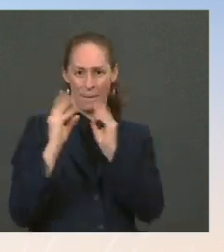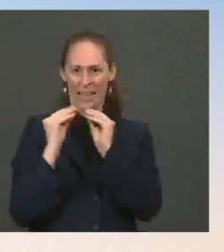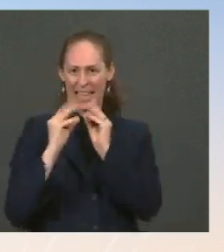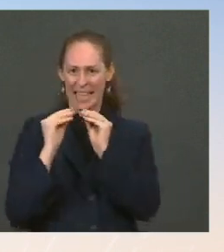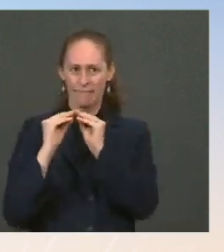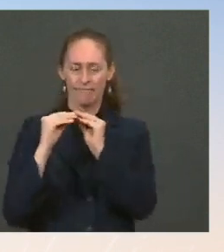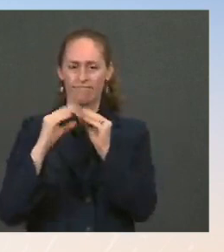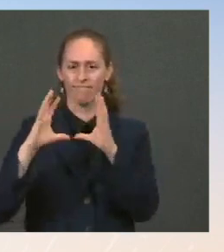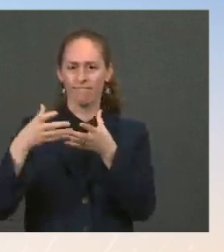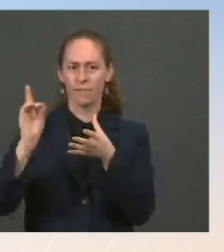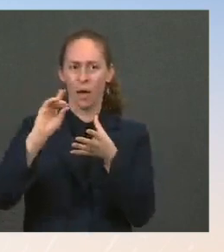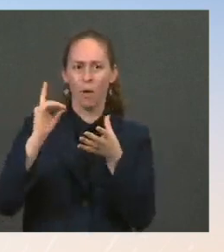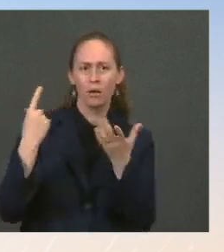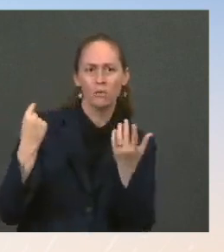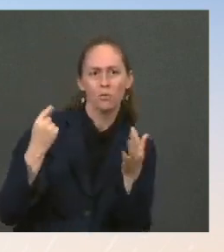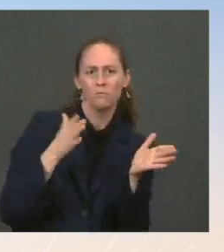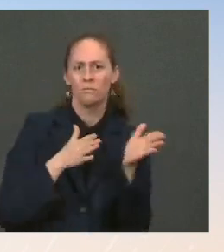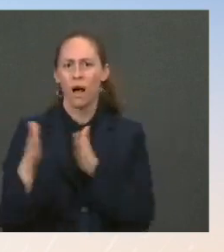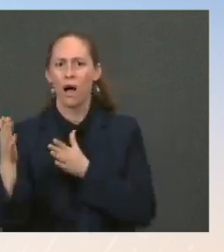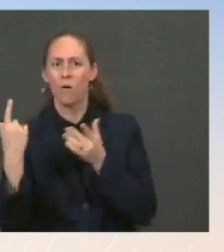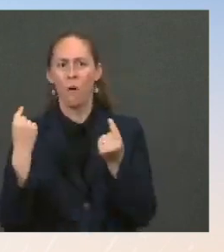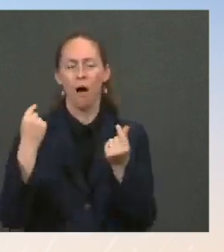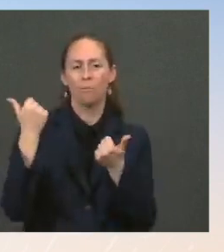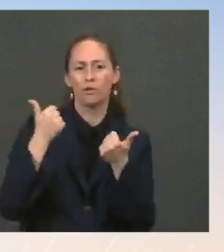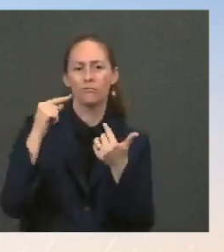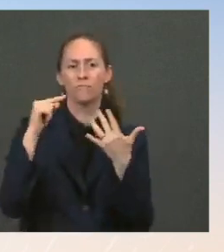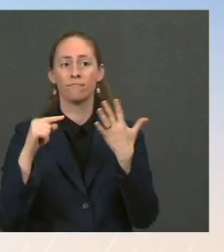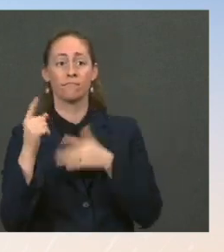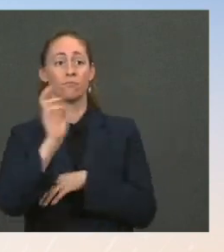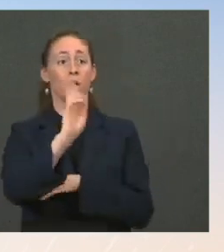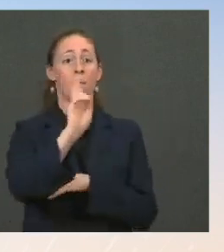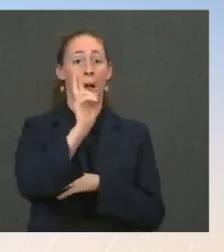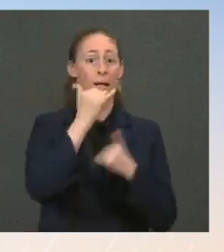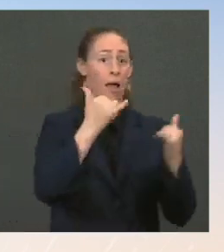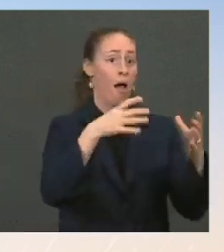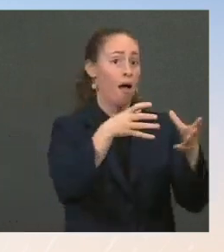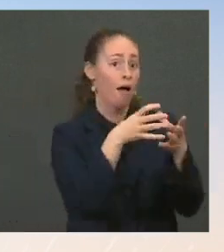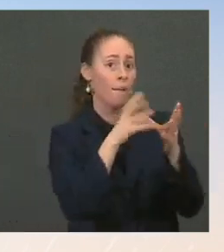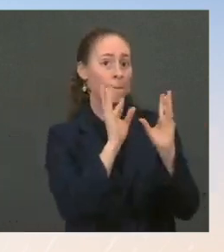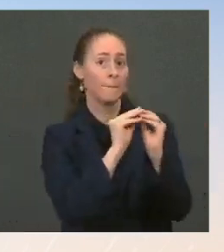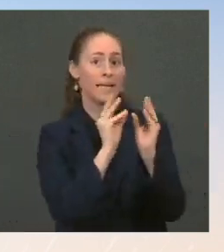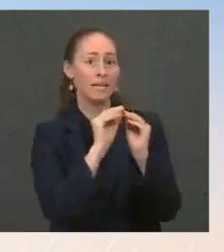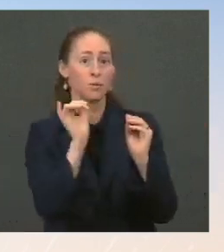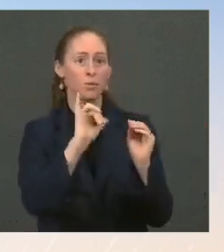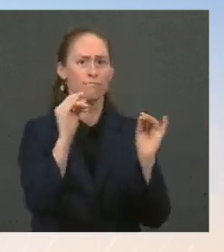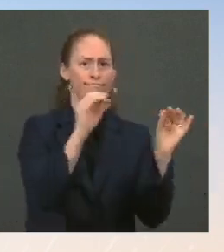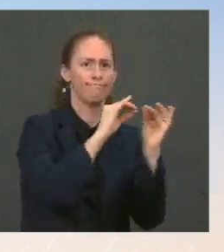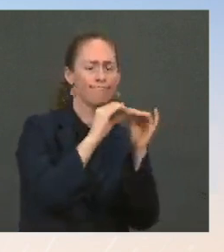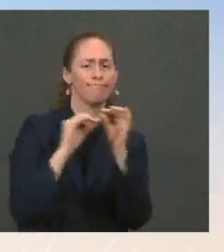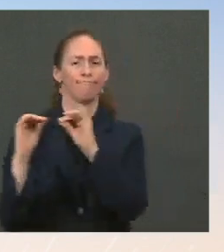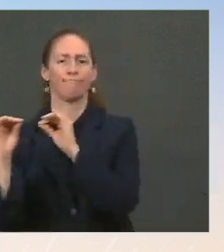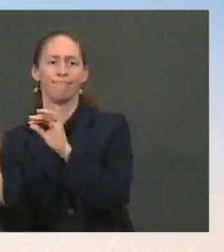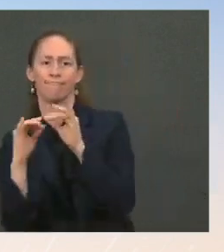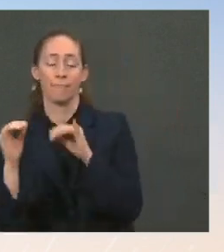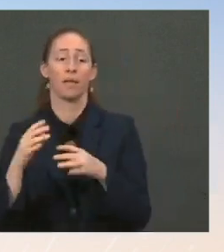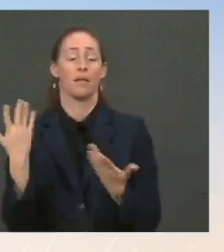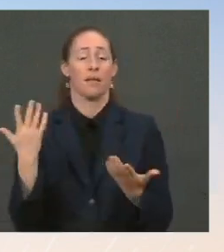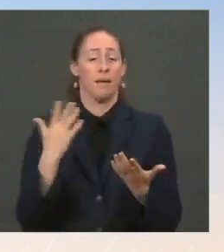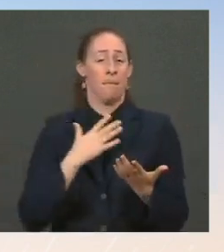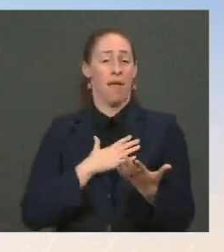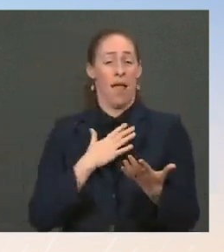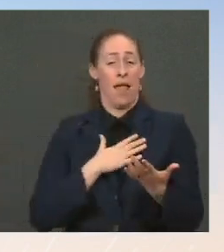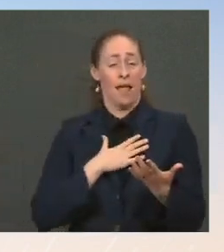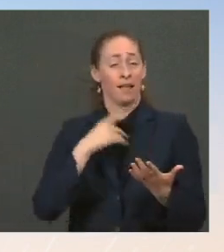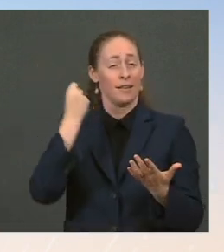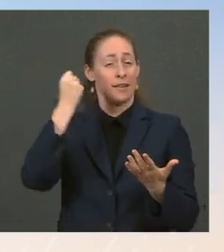options on the path forward. I think Republican members may also be meeting or discussing among themselves. My understanding at the point I walked